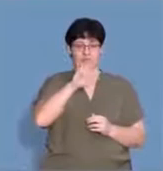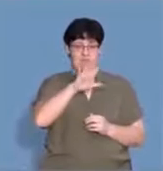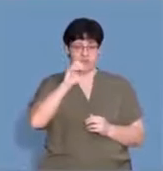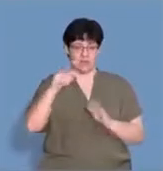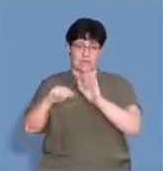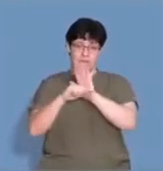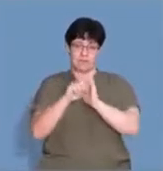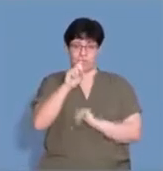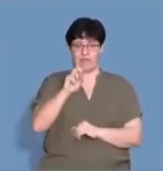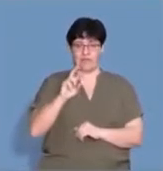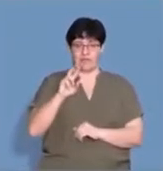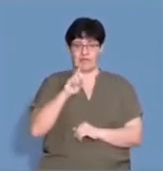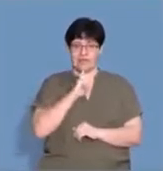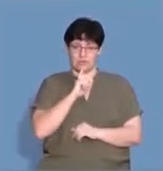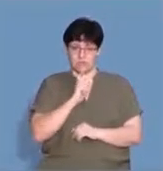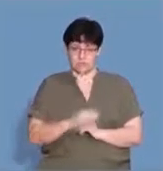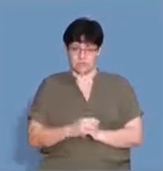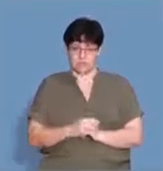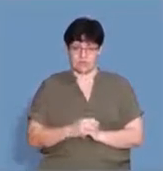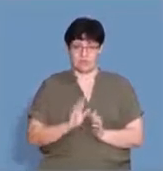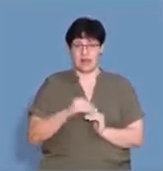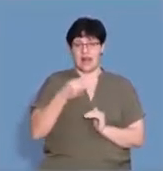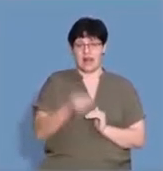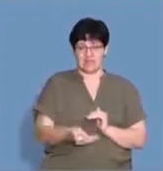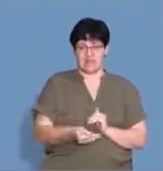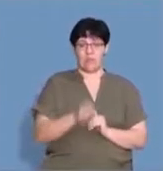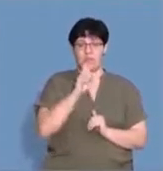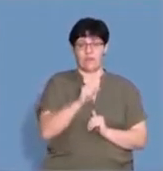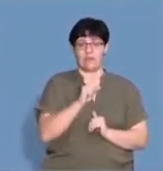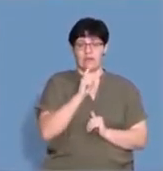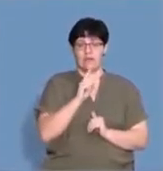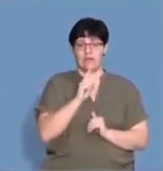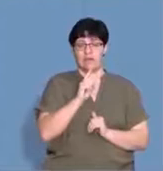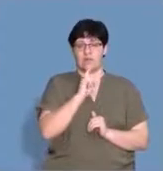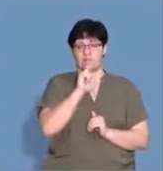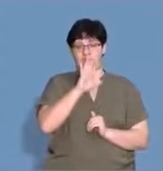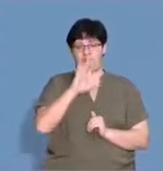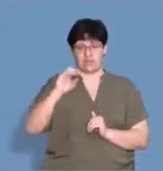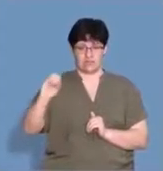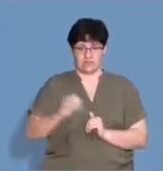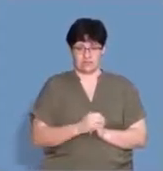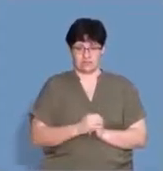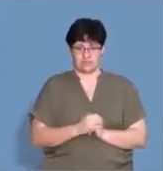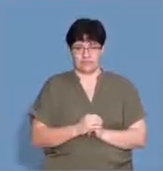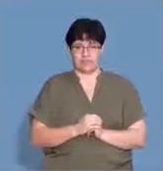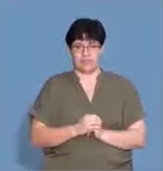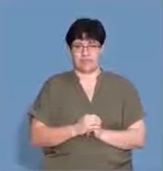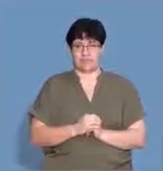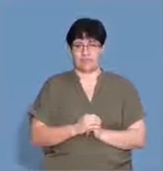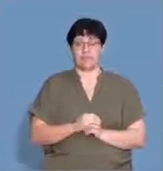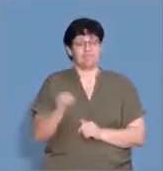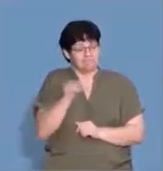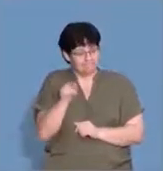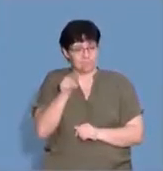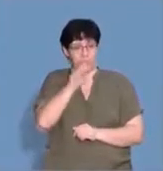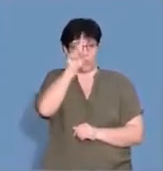2,500 minus your 1,000, and I get my 1,500. And that is